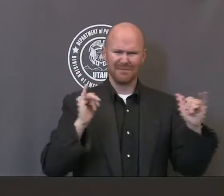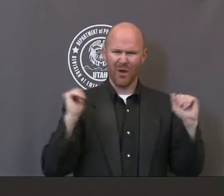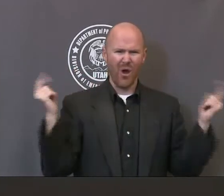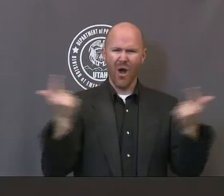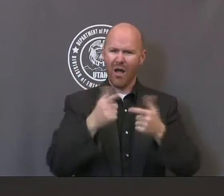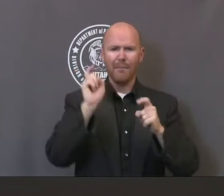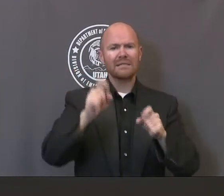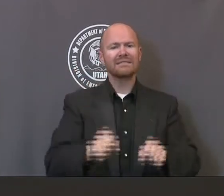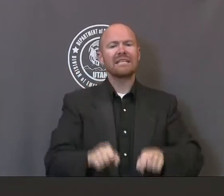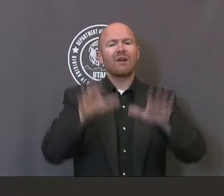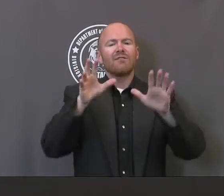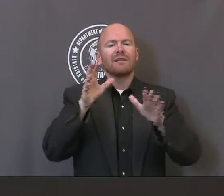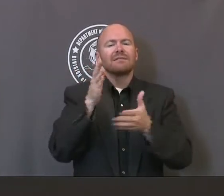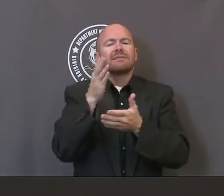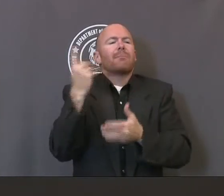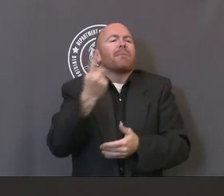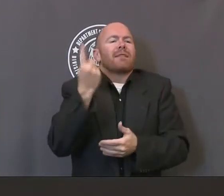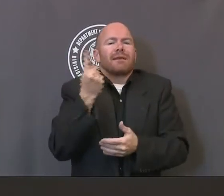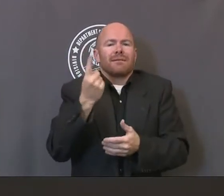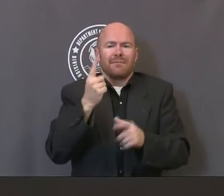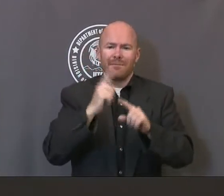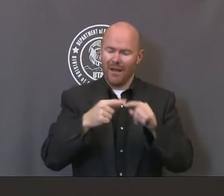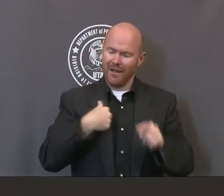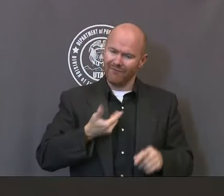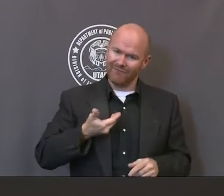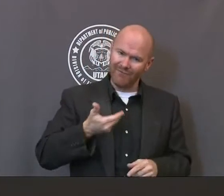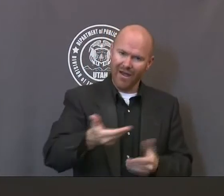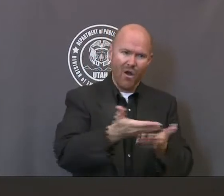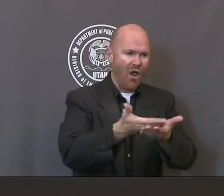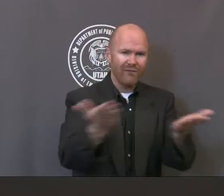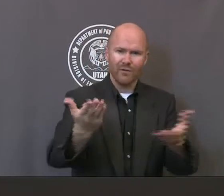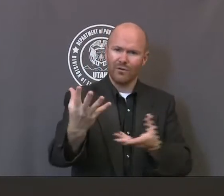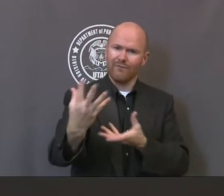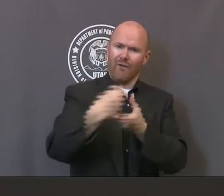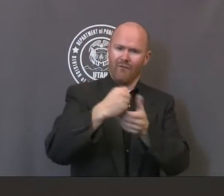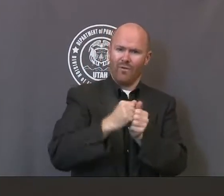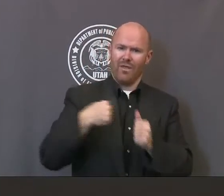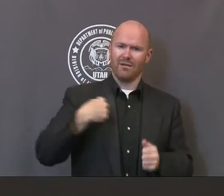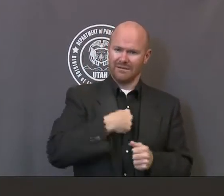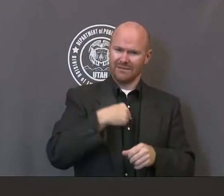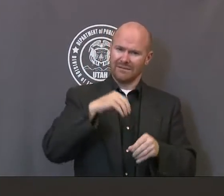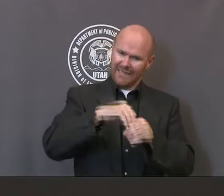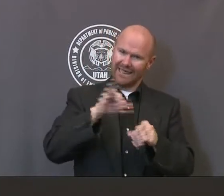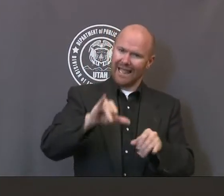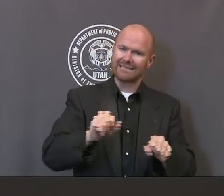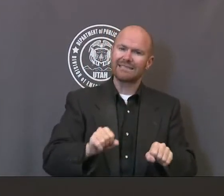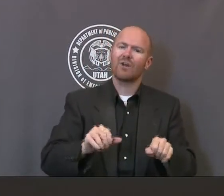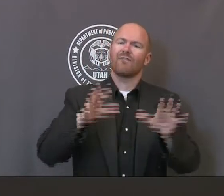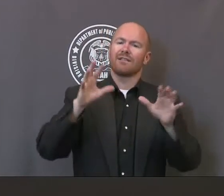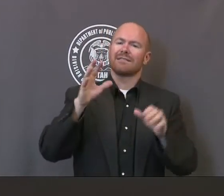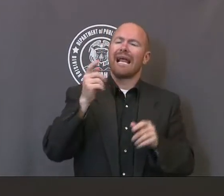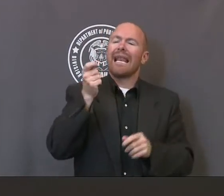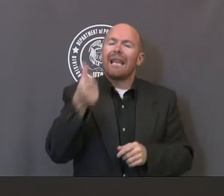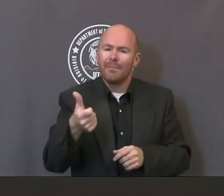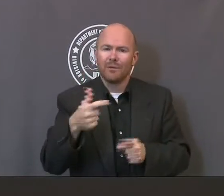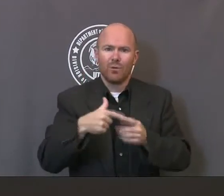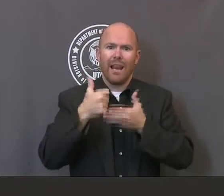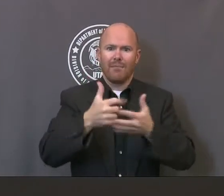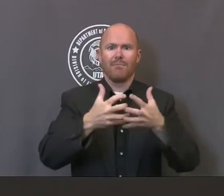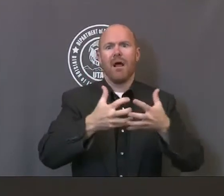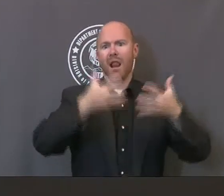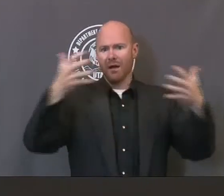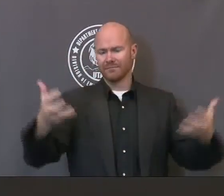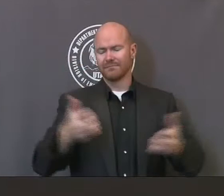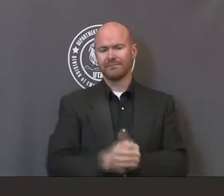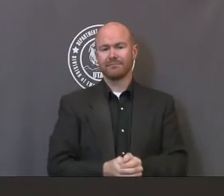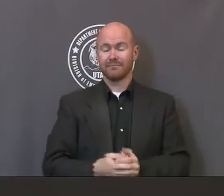but it's worth it. We invite all of you to engage with us. And my thanks to everyone involved to